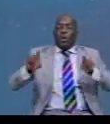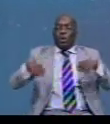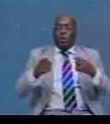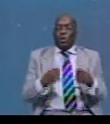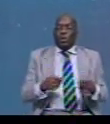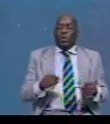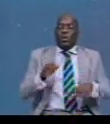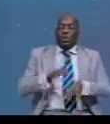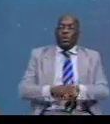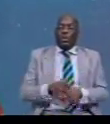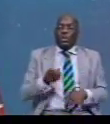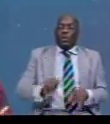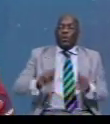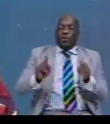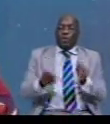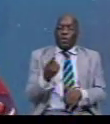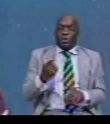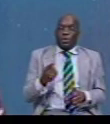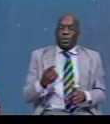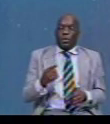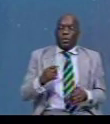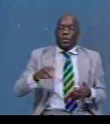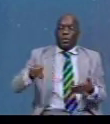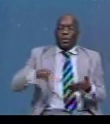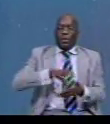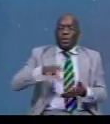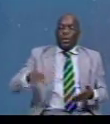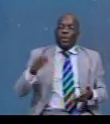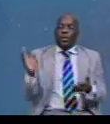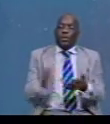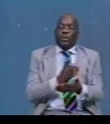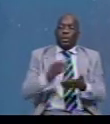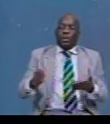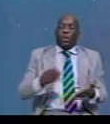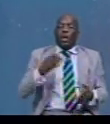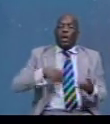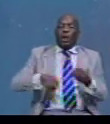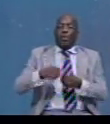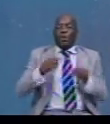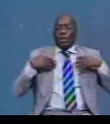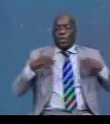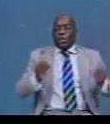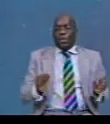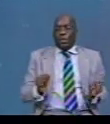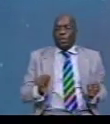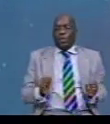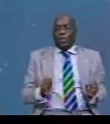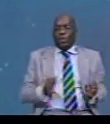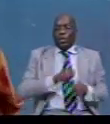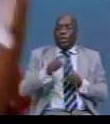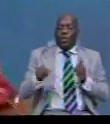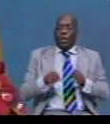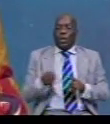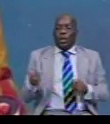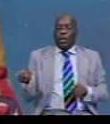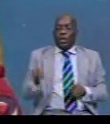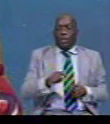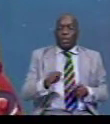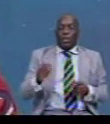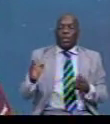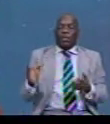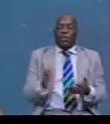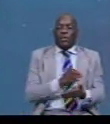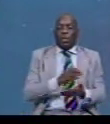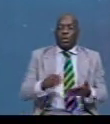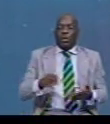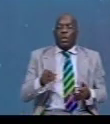sang the healing from the, something healing. So when they were singing, I started bleeding.